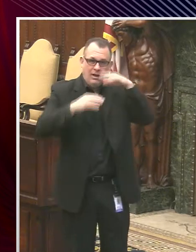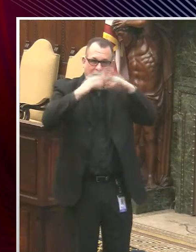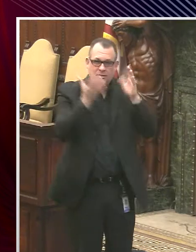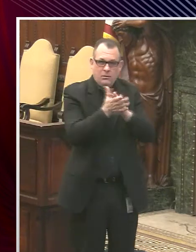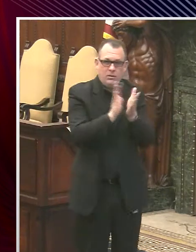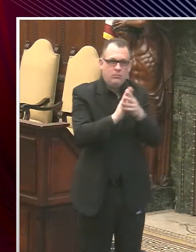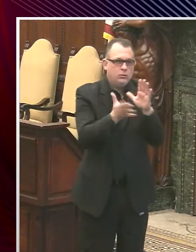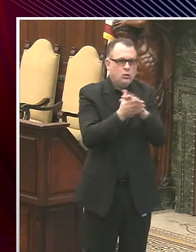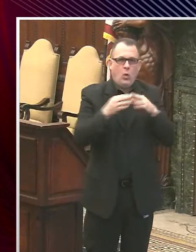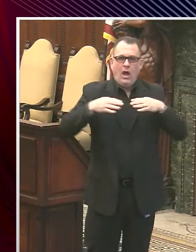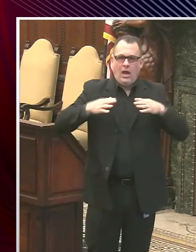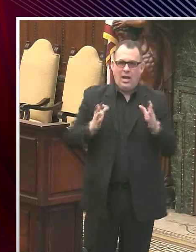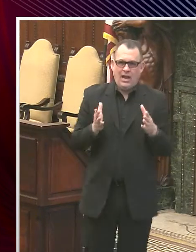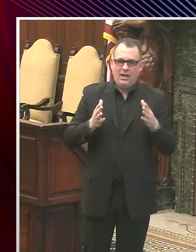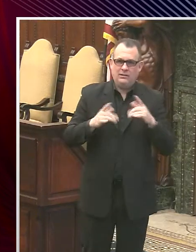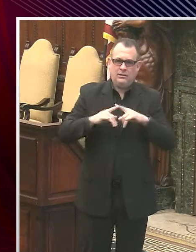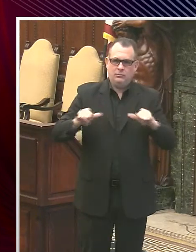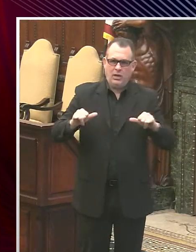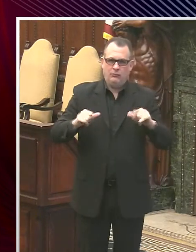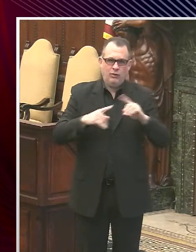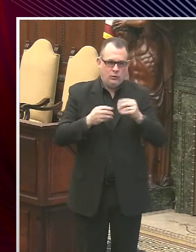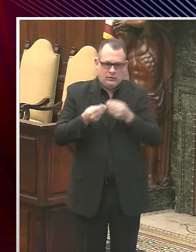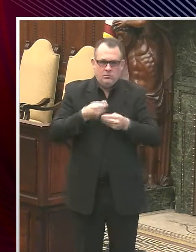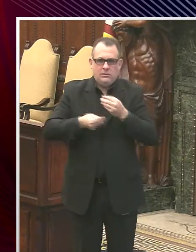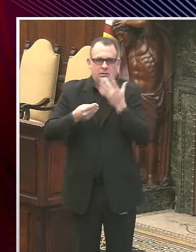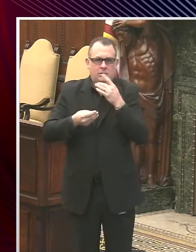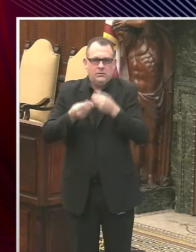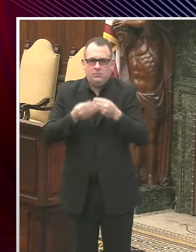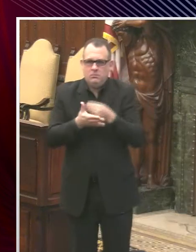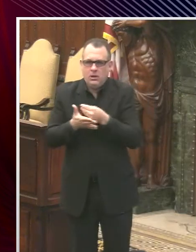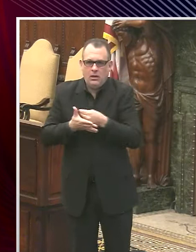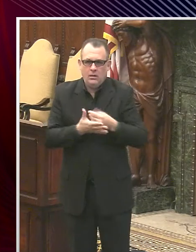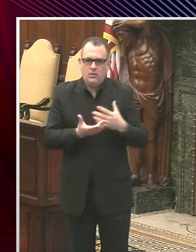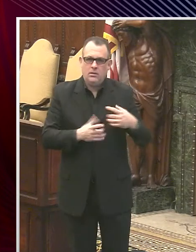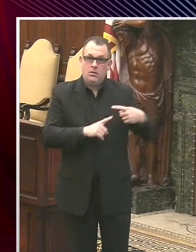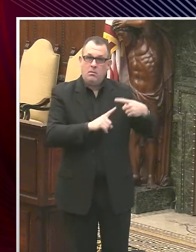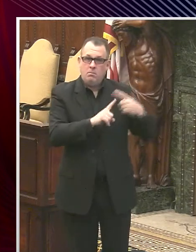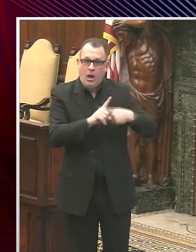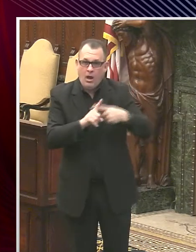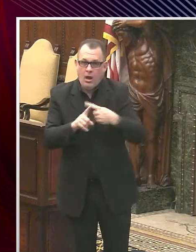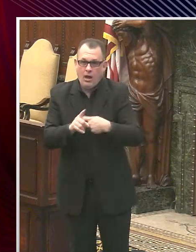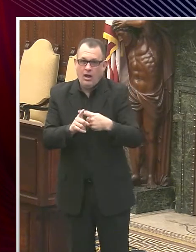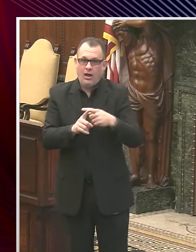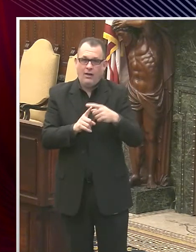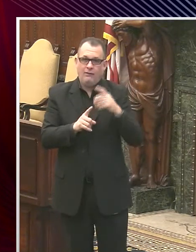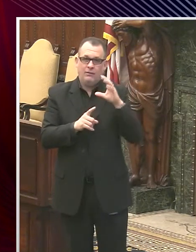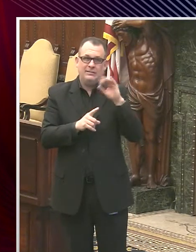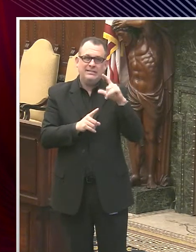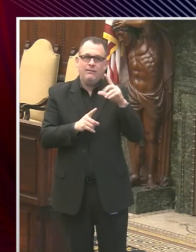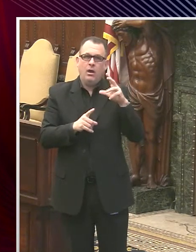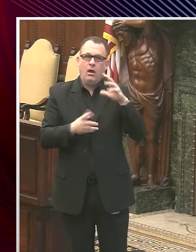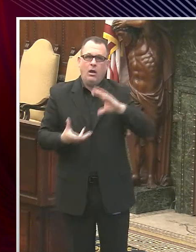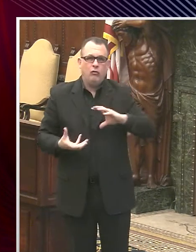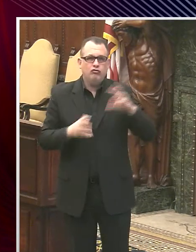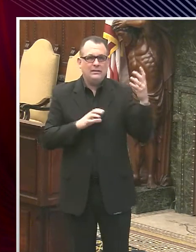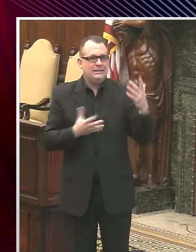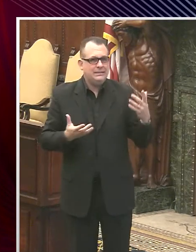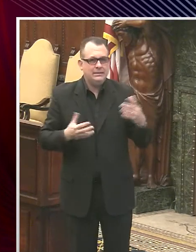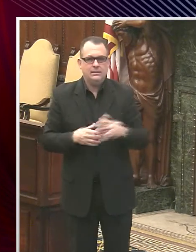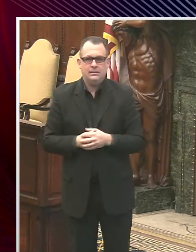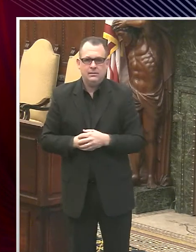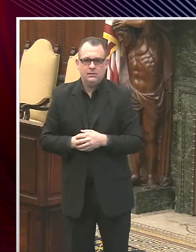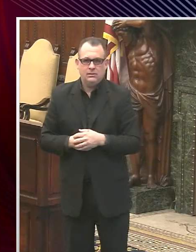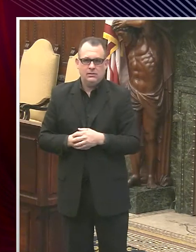while trying to make ends meet. And it includes months of civil unrest in the city, along with the plague of increased gun